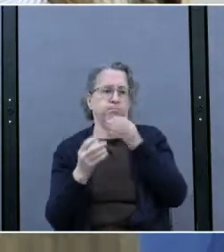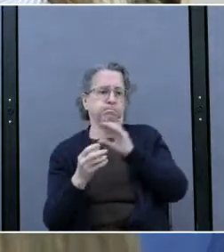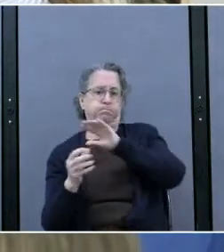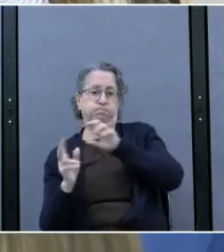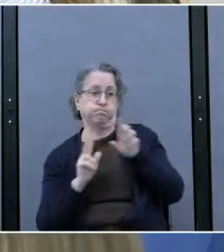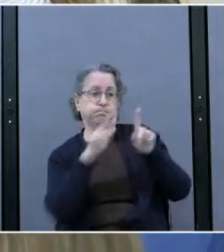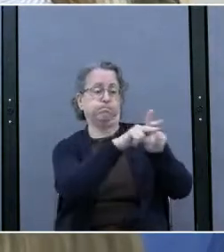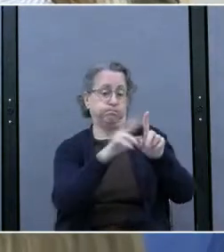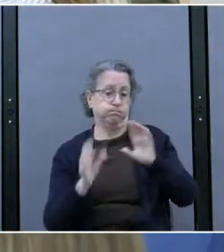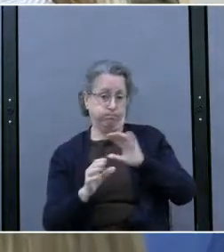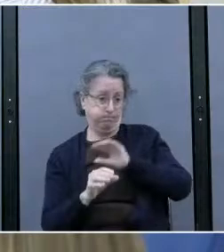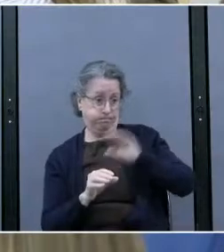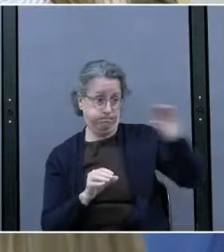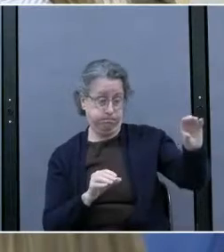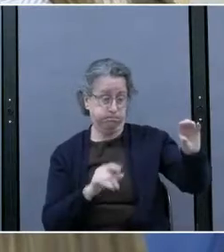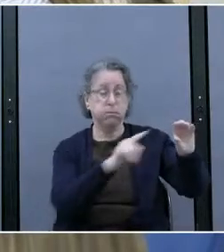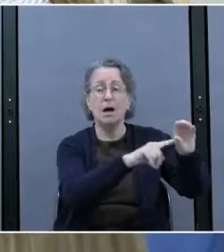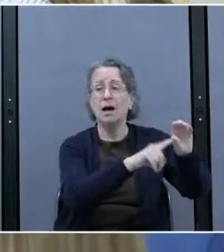fund balance?